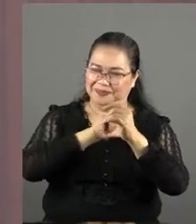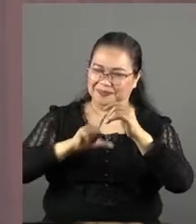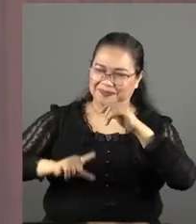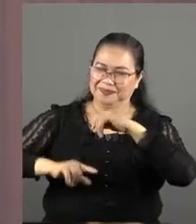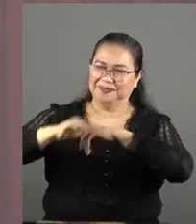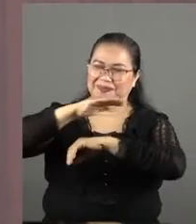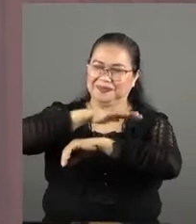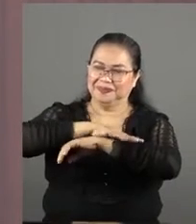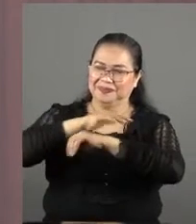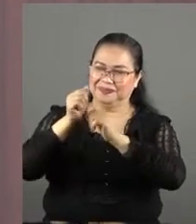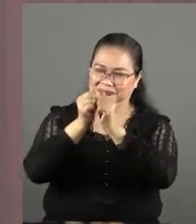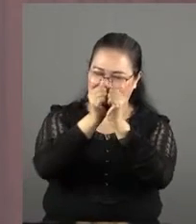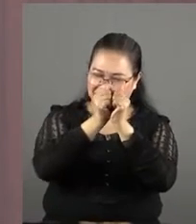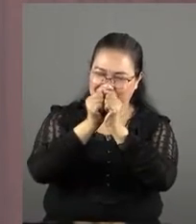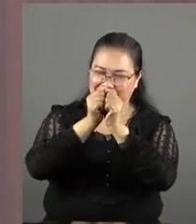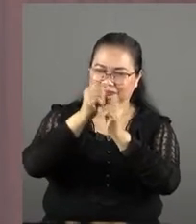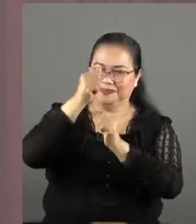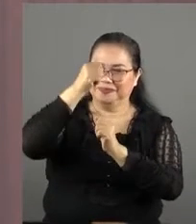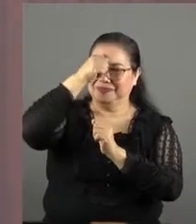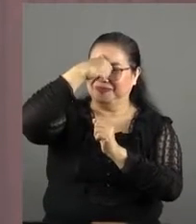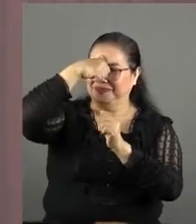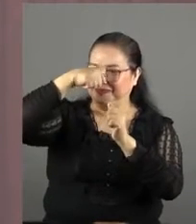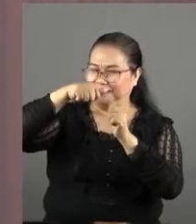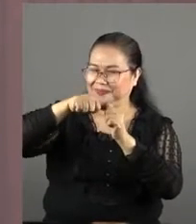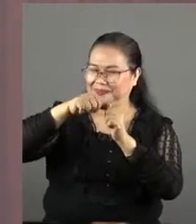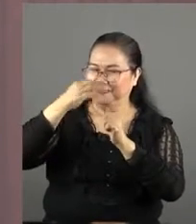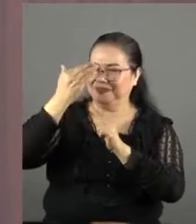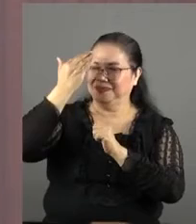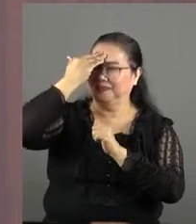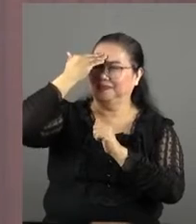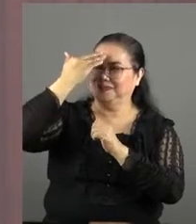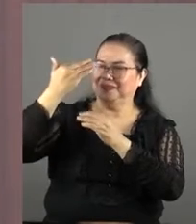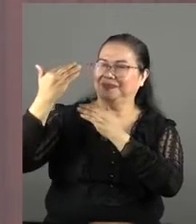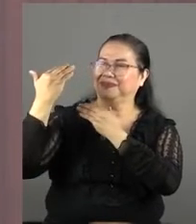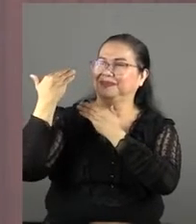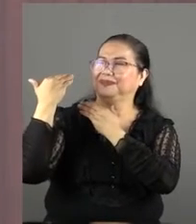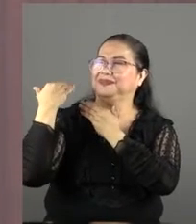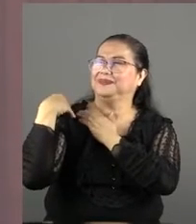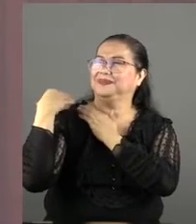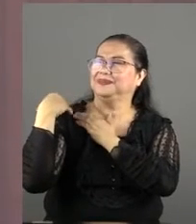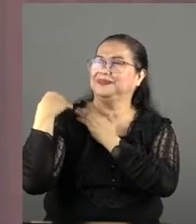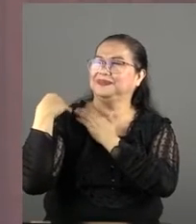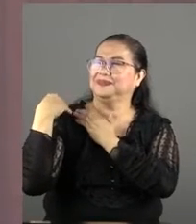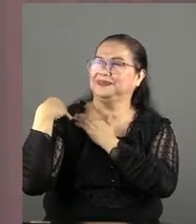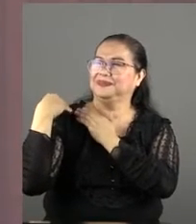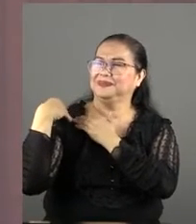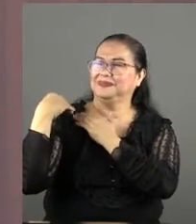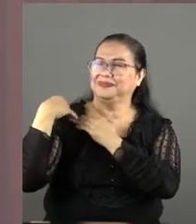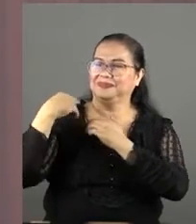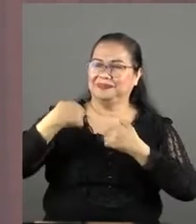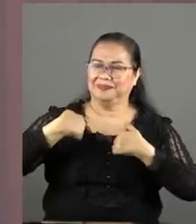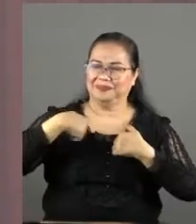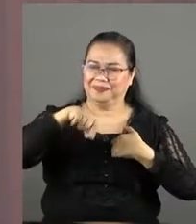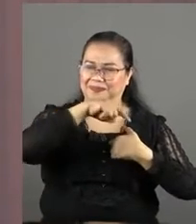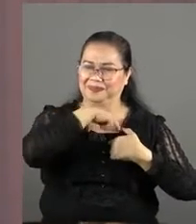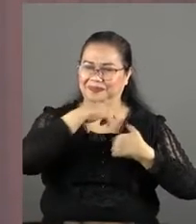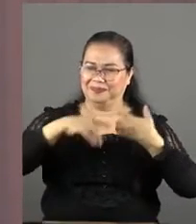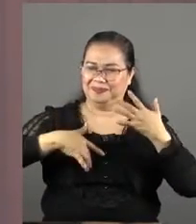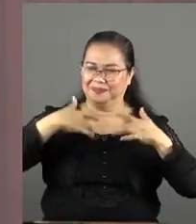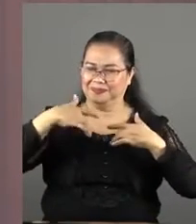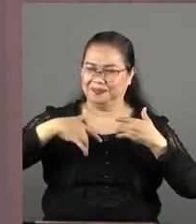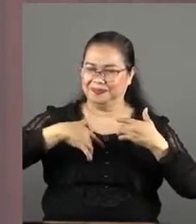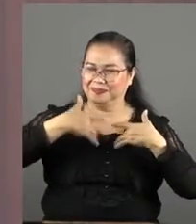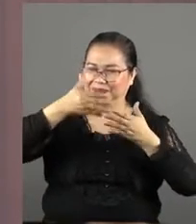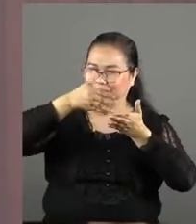about to partake reminds us of our accountability also, out of the joy of our lives, to get rid